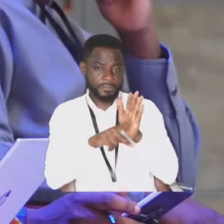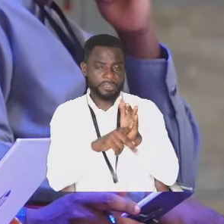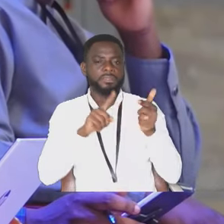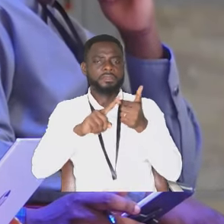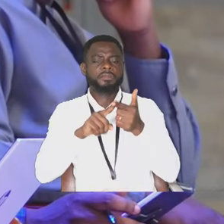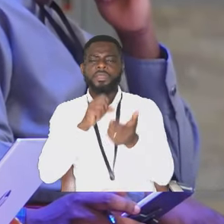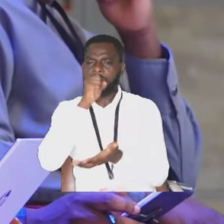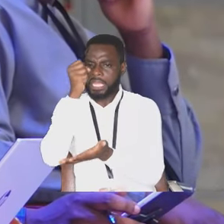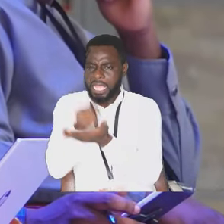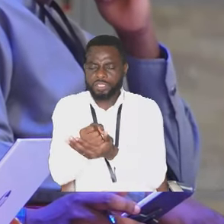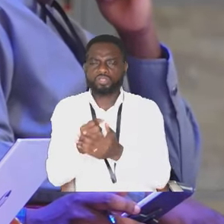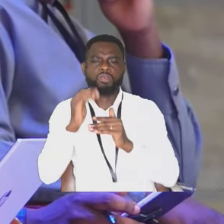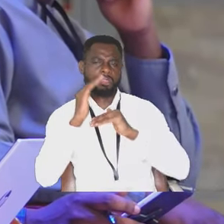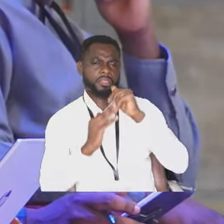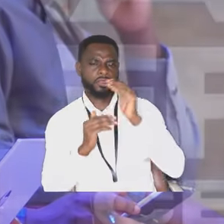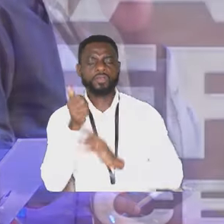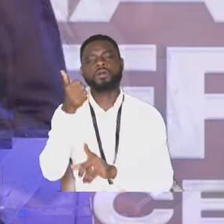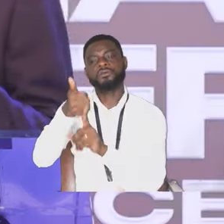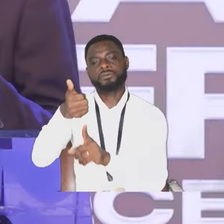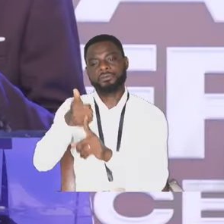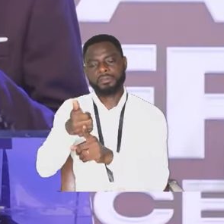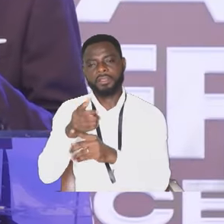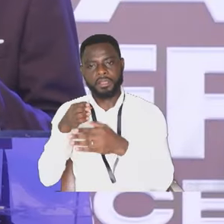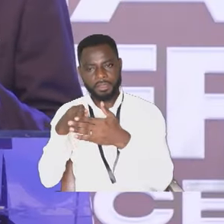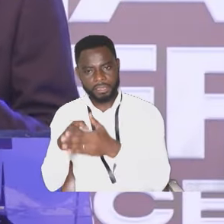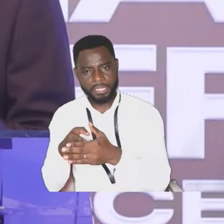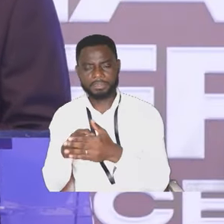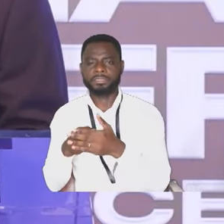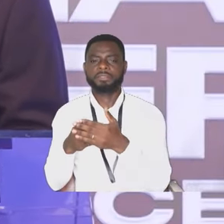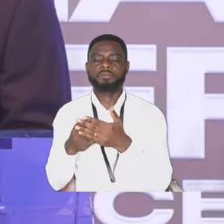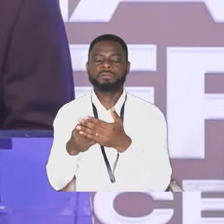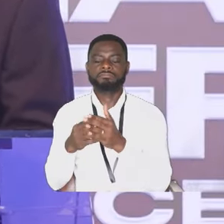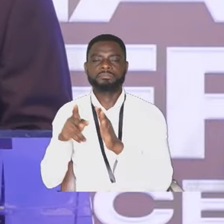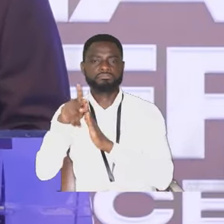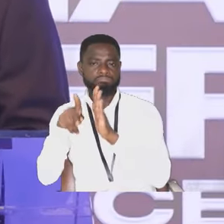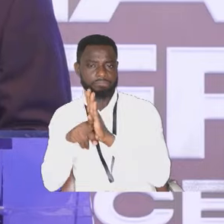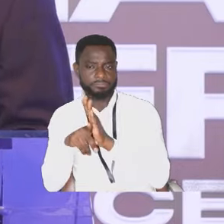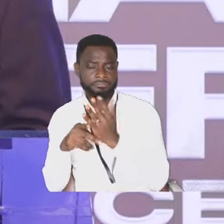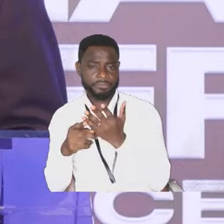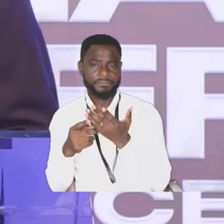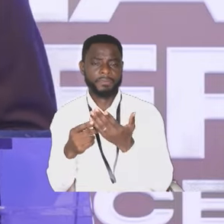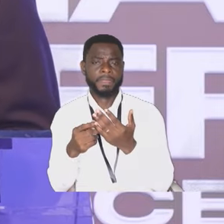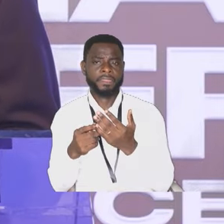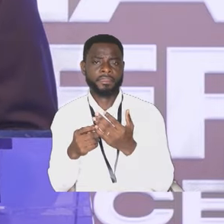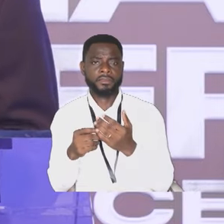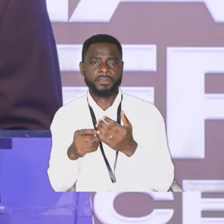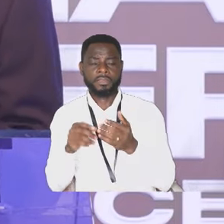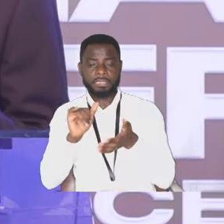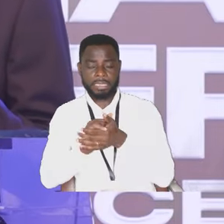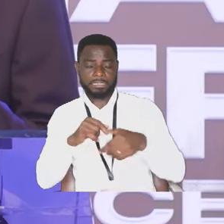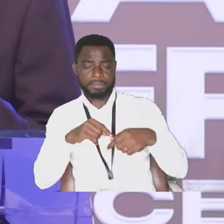ensuring the comfort of self against the backdrop of God's kingdom values and principles. And that one is the heart, that